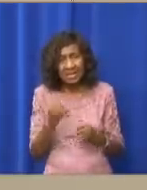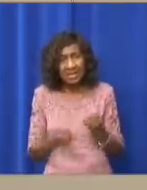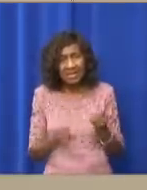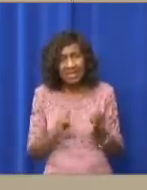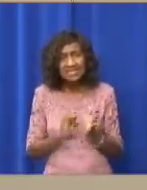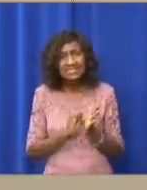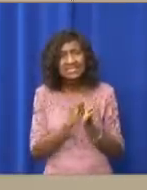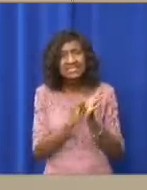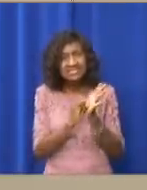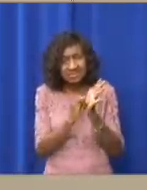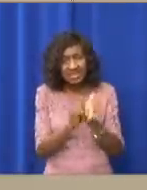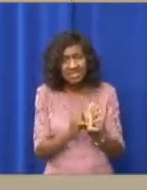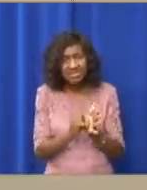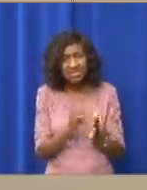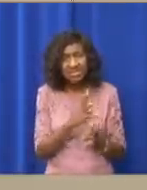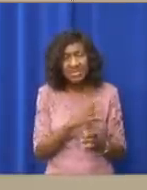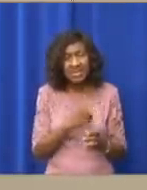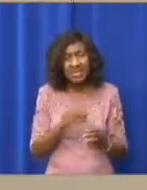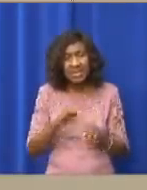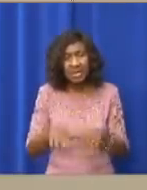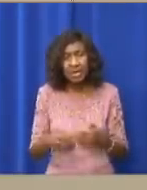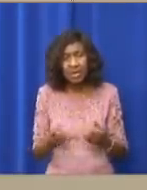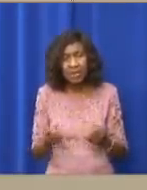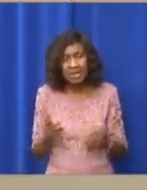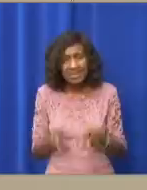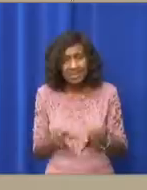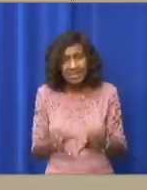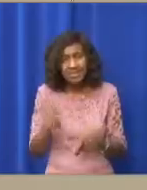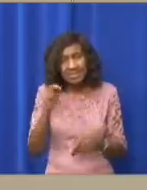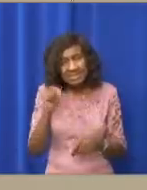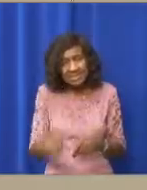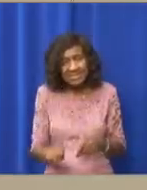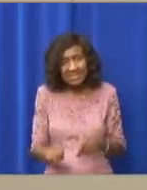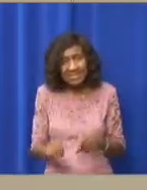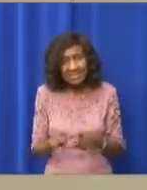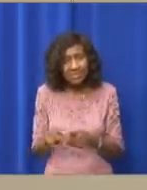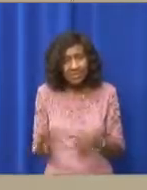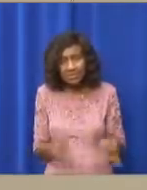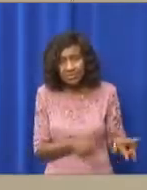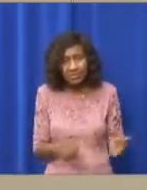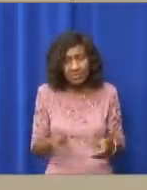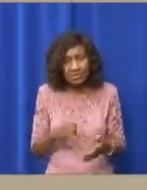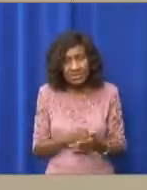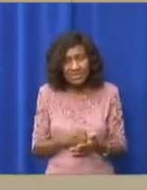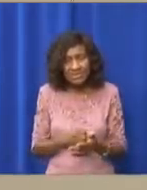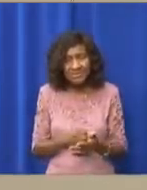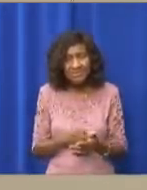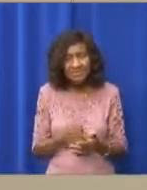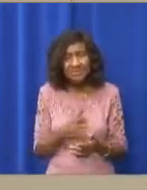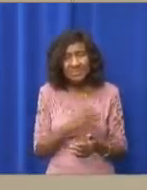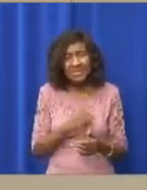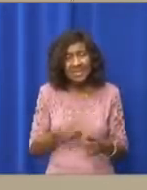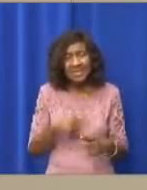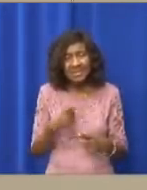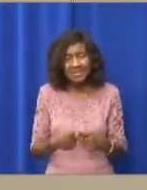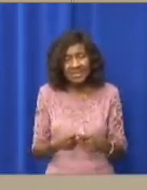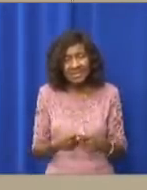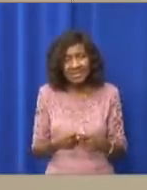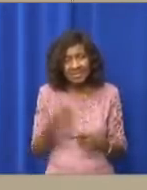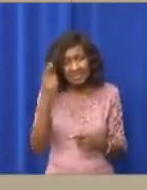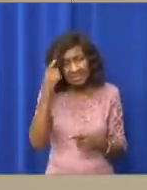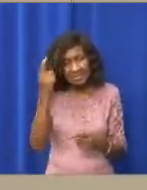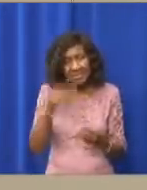persons would be involved in getting that done, and then looking beyond that to other